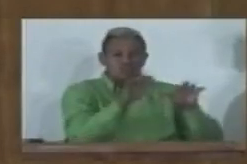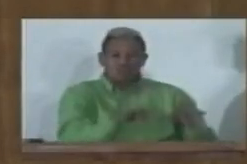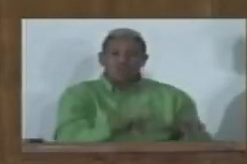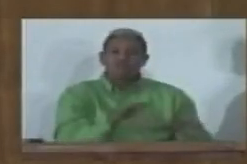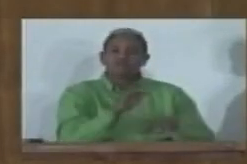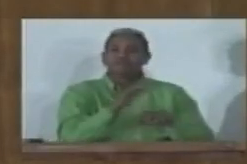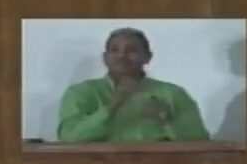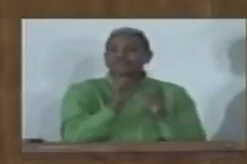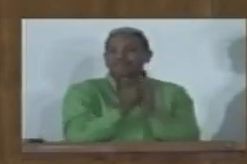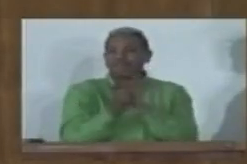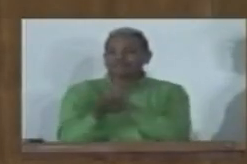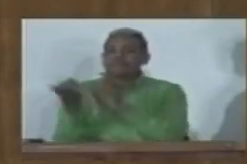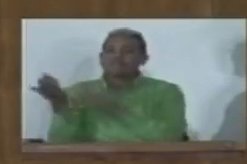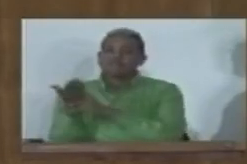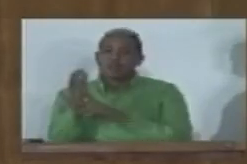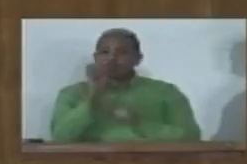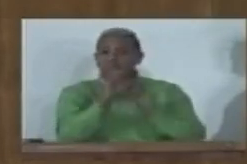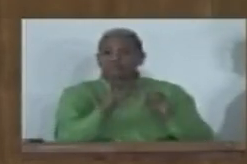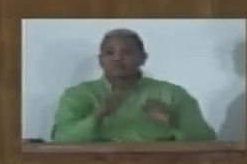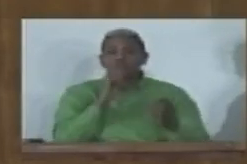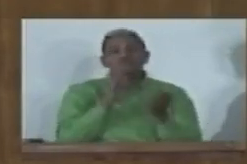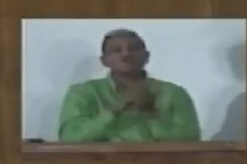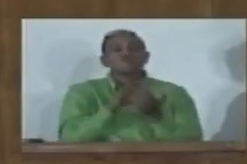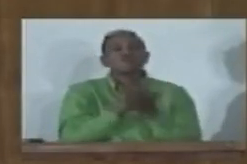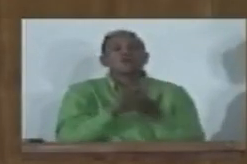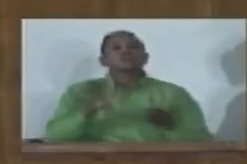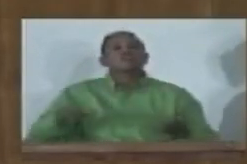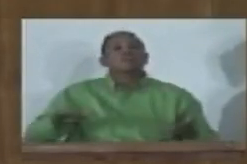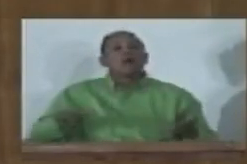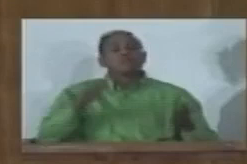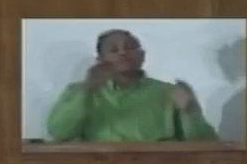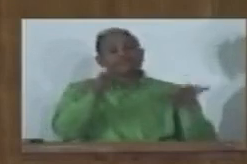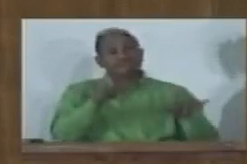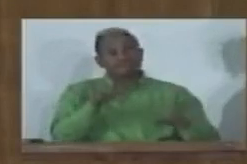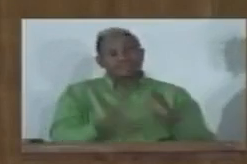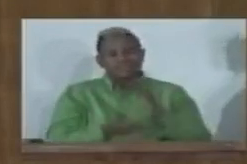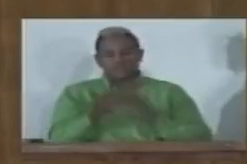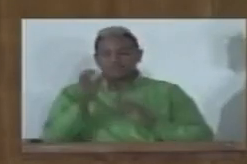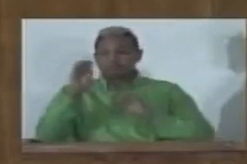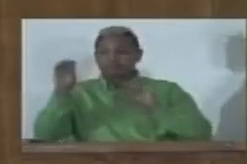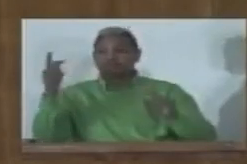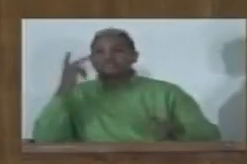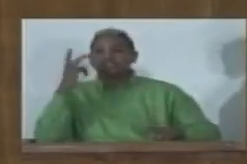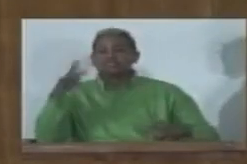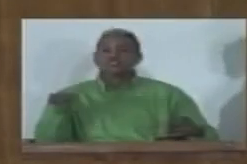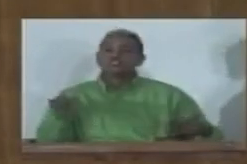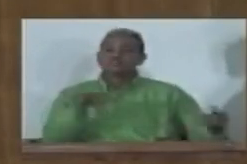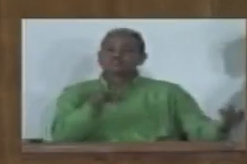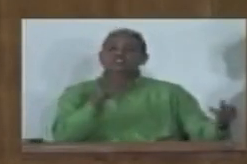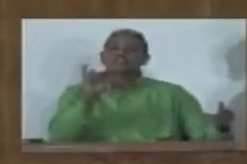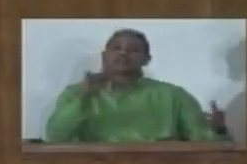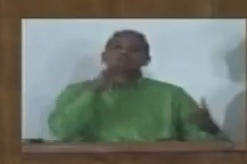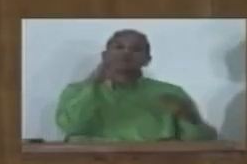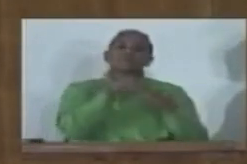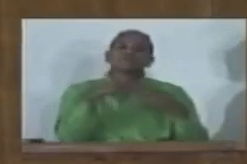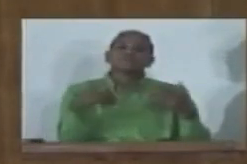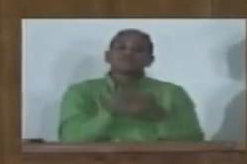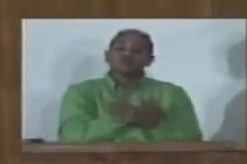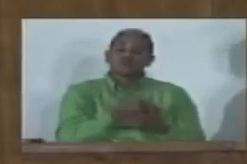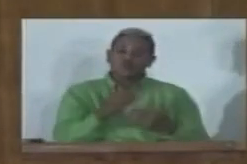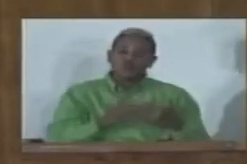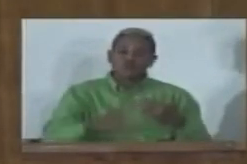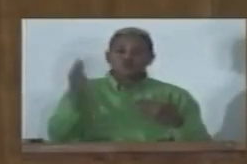of Parliament, the records of Parliament, as we seek to enhance efficiency. That must be a part of the new thrust going